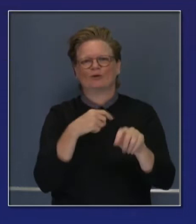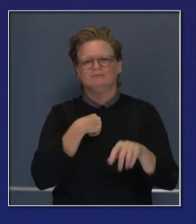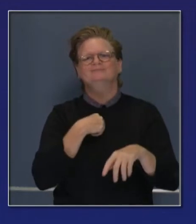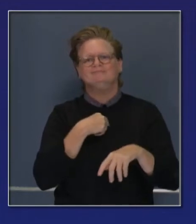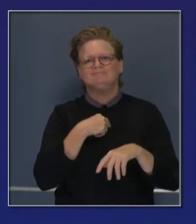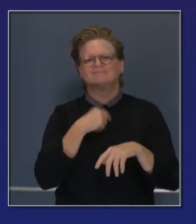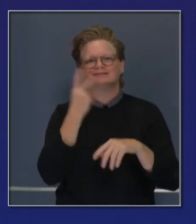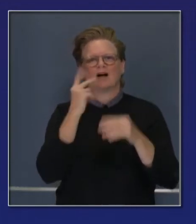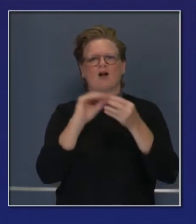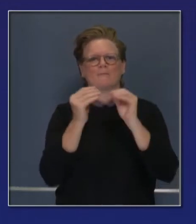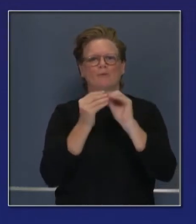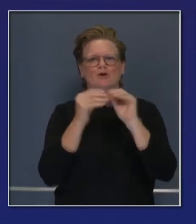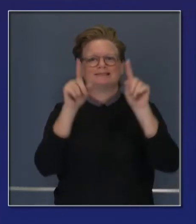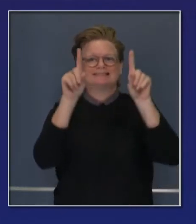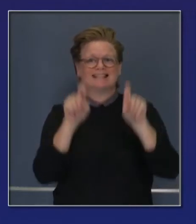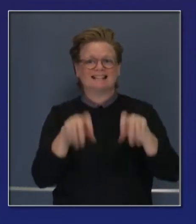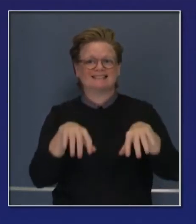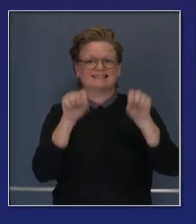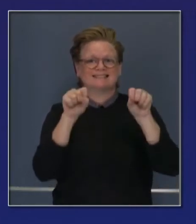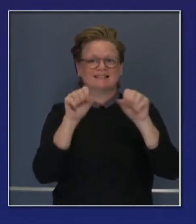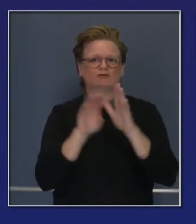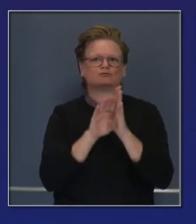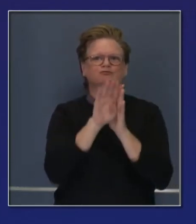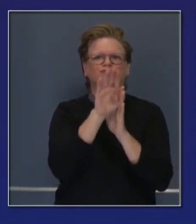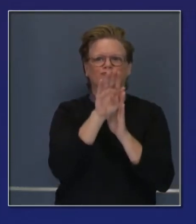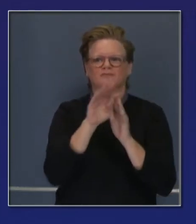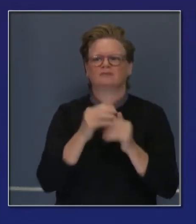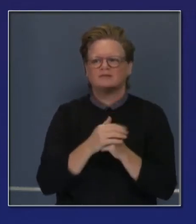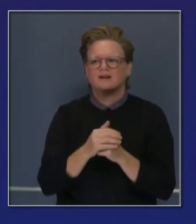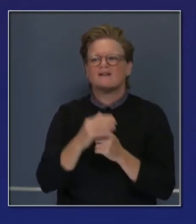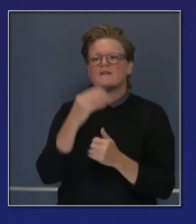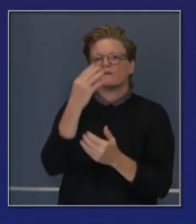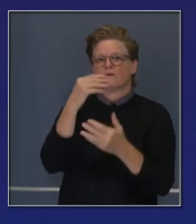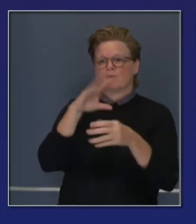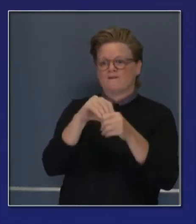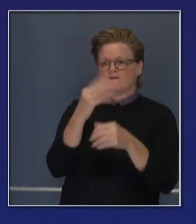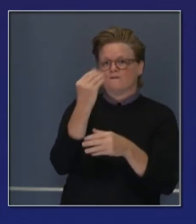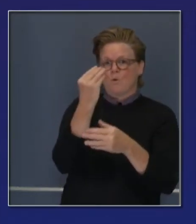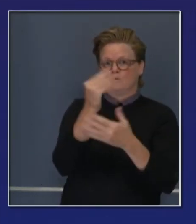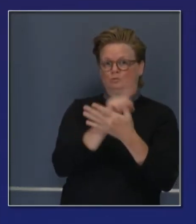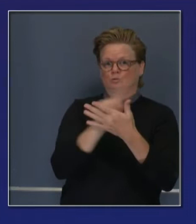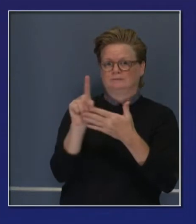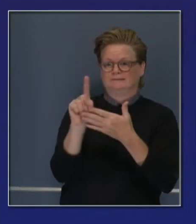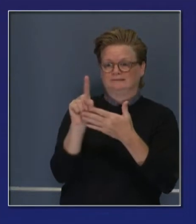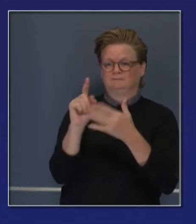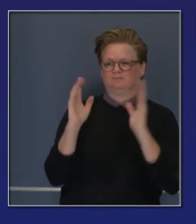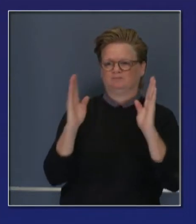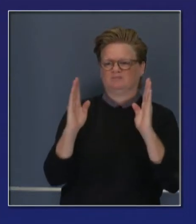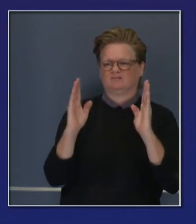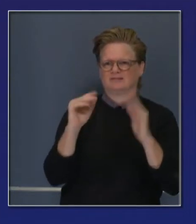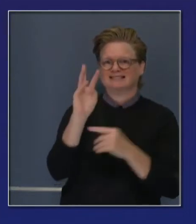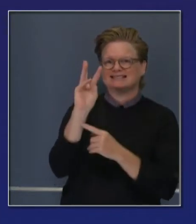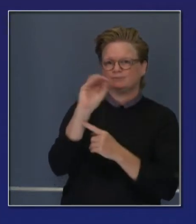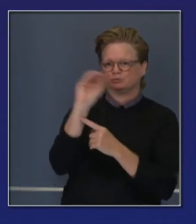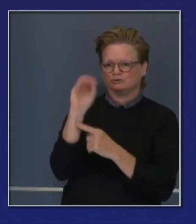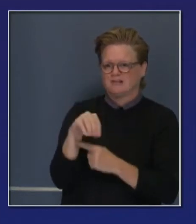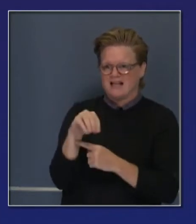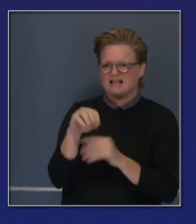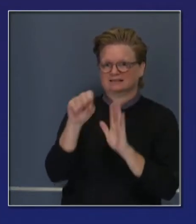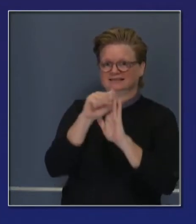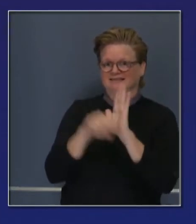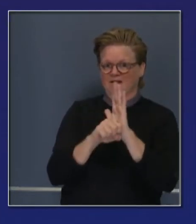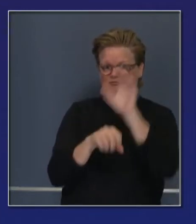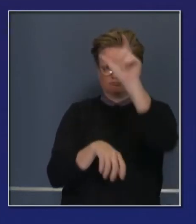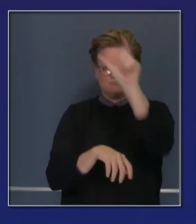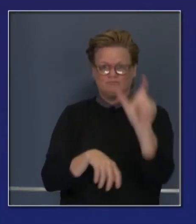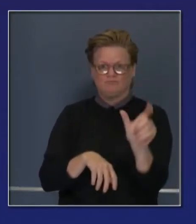a 14-day positivity rate, 6% statewide. Remember, 8% is that threshold for the purple.